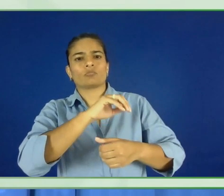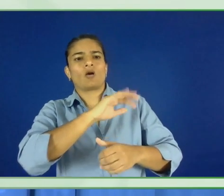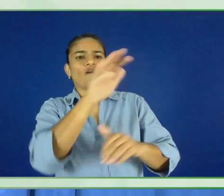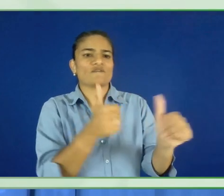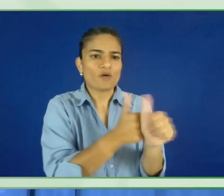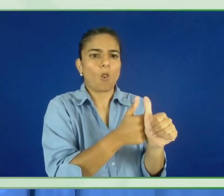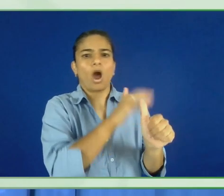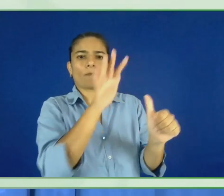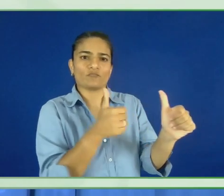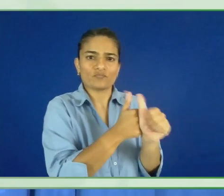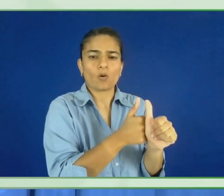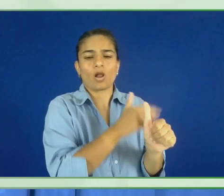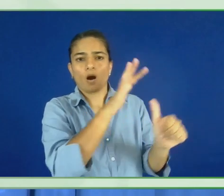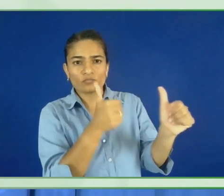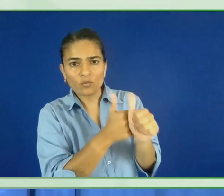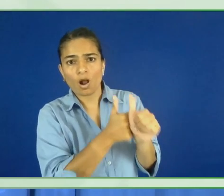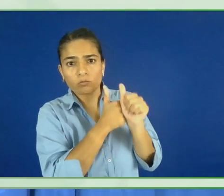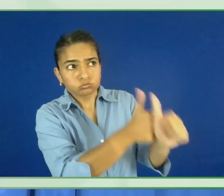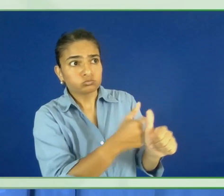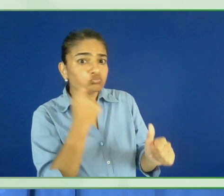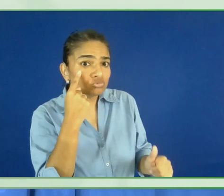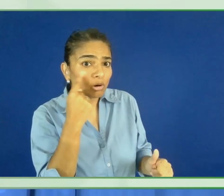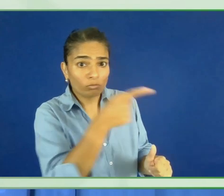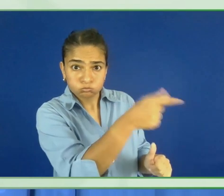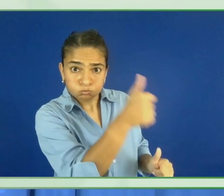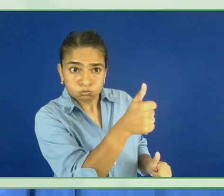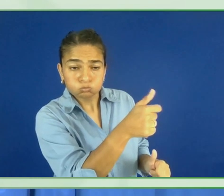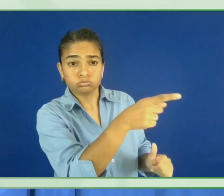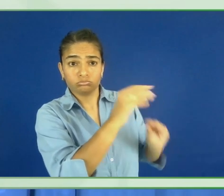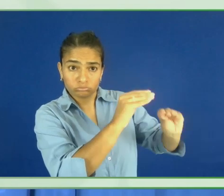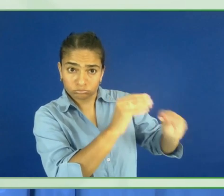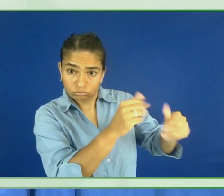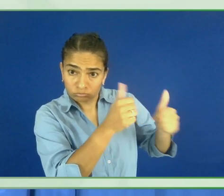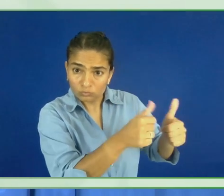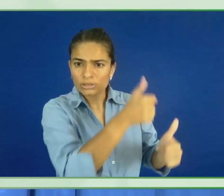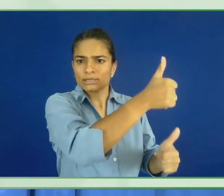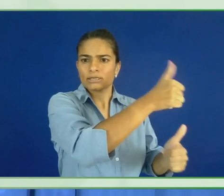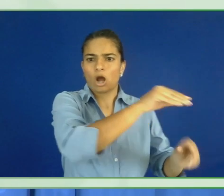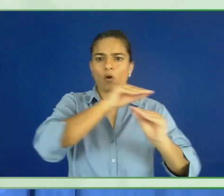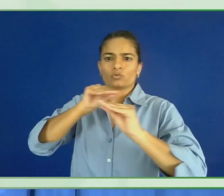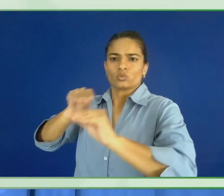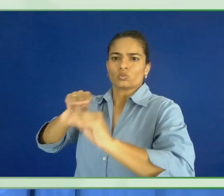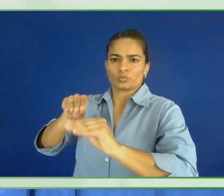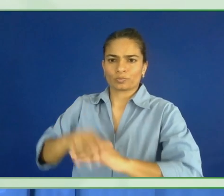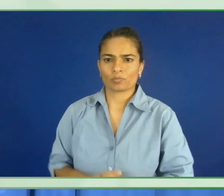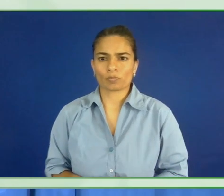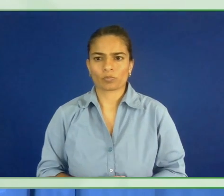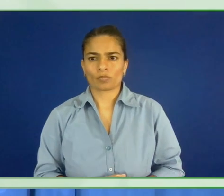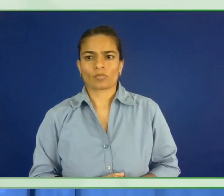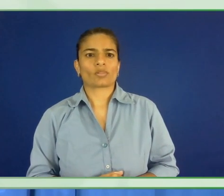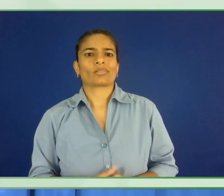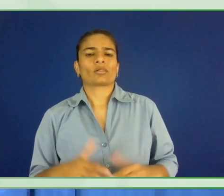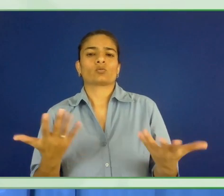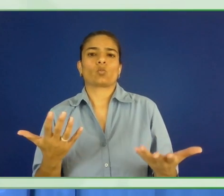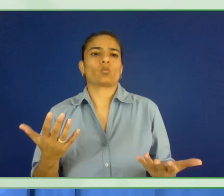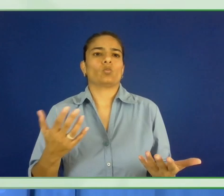for themselves too. One of our key actions here is internships. So in Europe, we have the